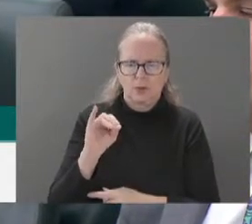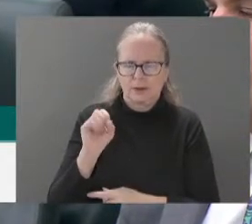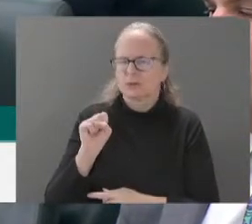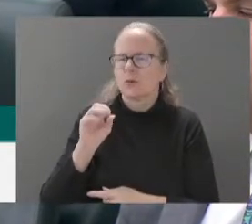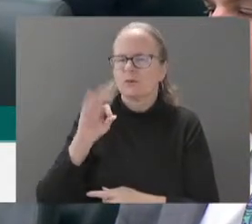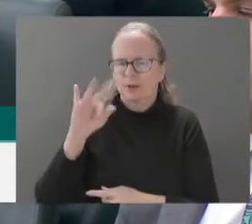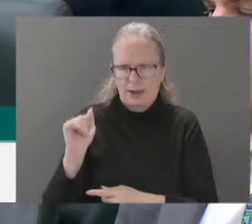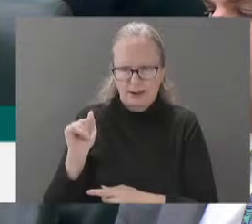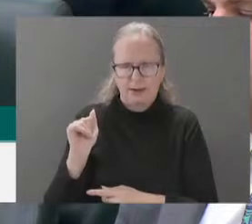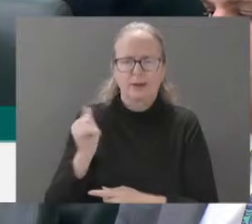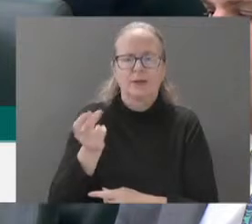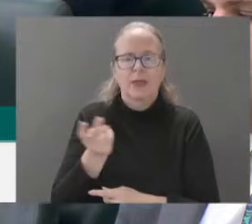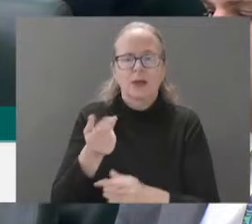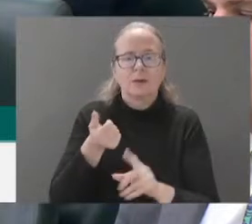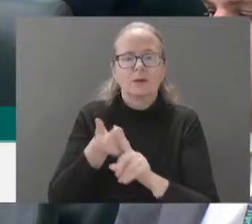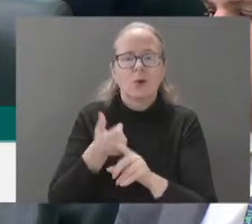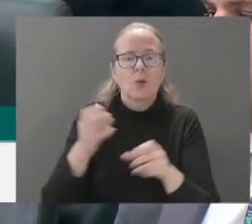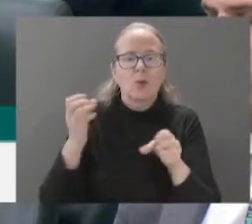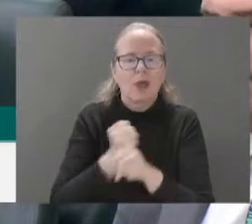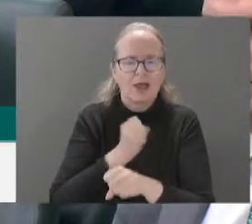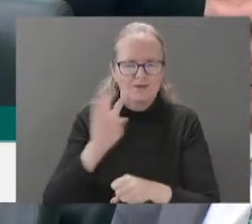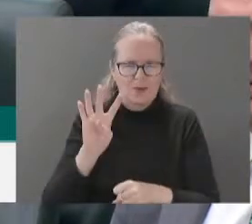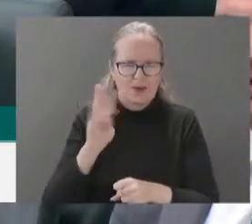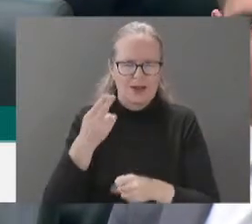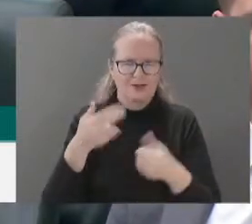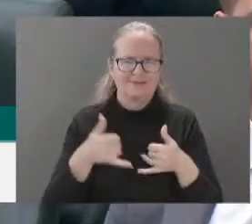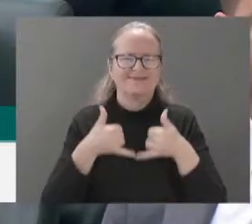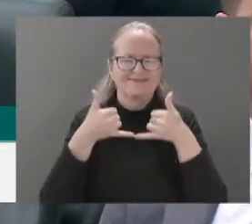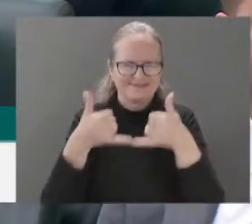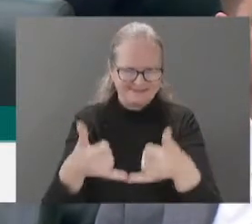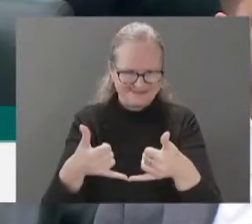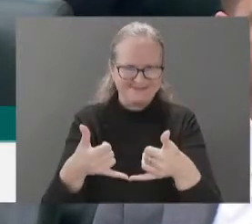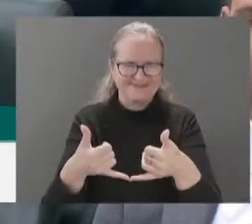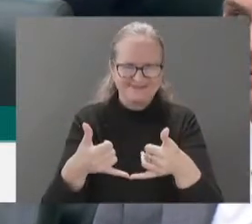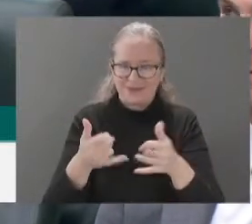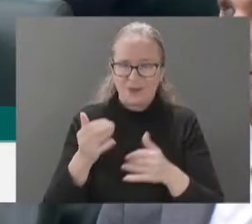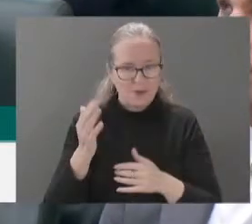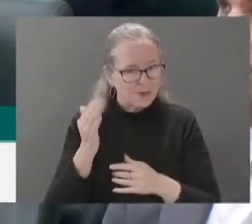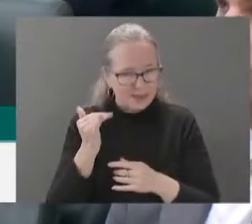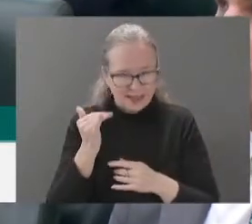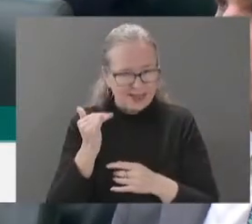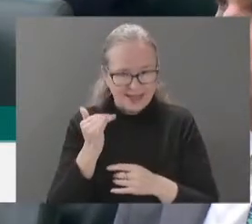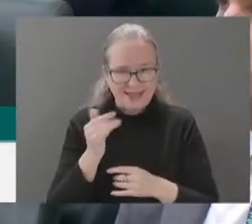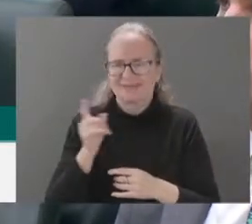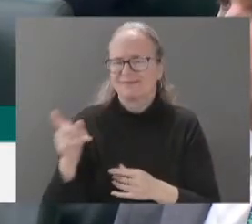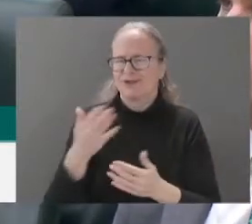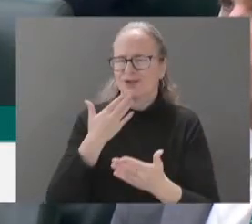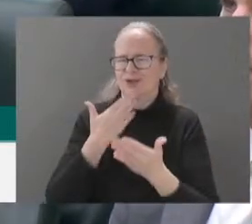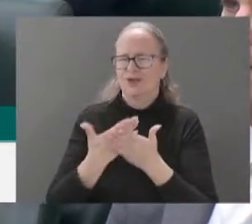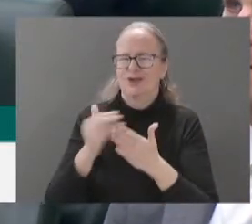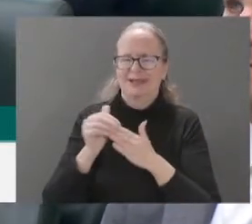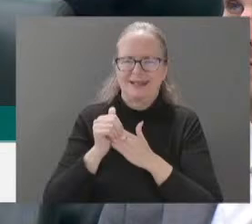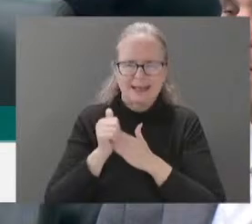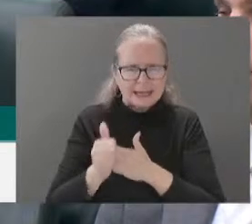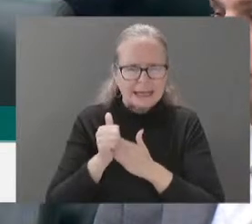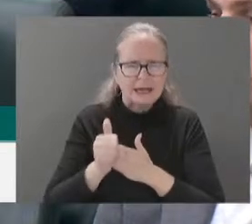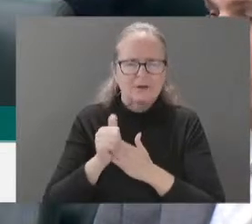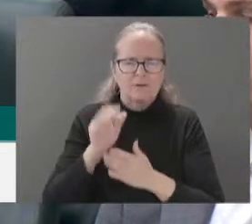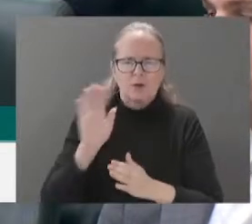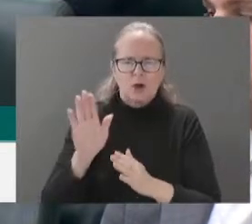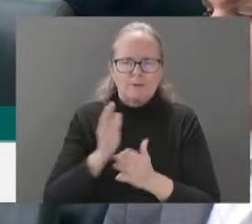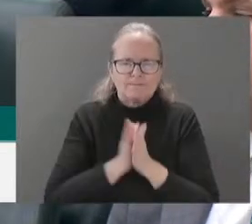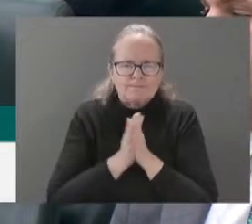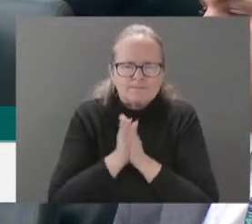Premier award for her out standing achievements as an ambassador and her passion for growing for H which she tells me she's done over nine years